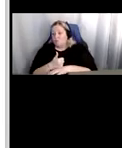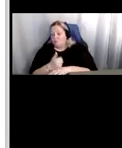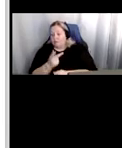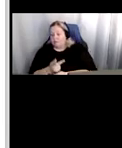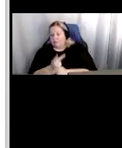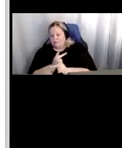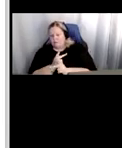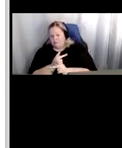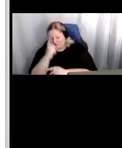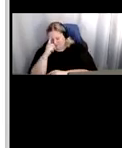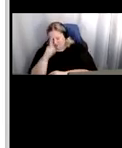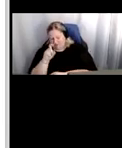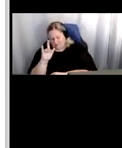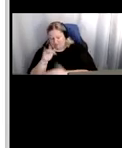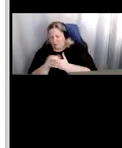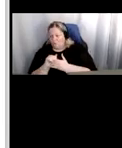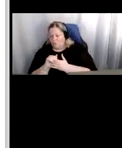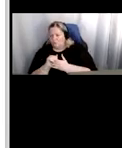I think it's only $125.